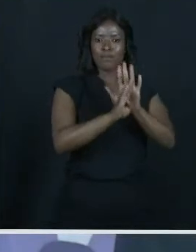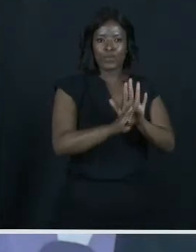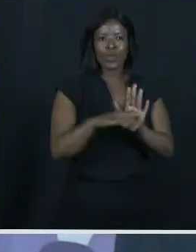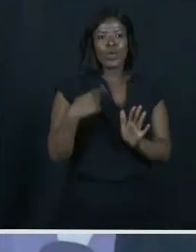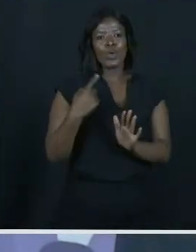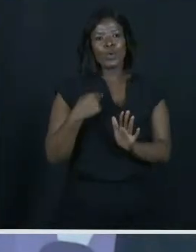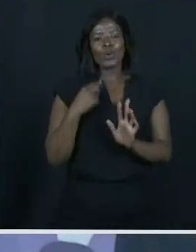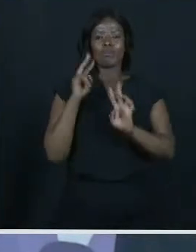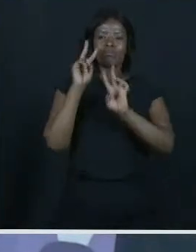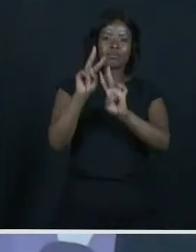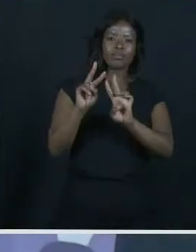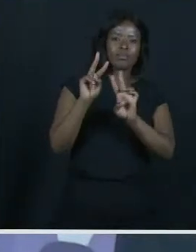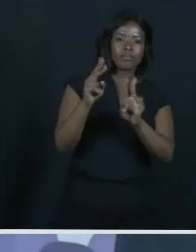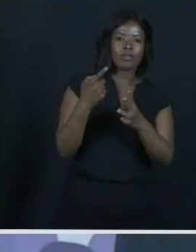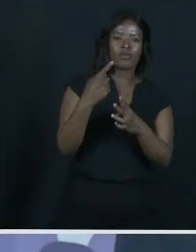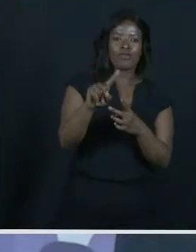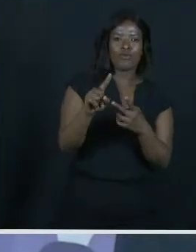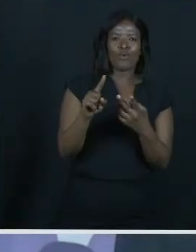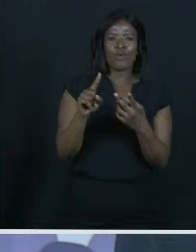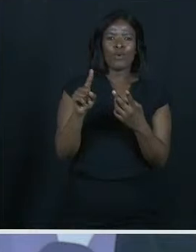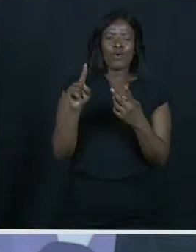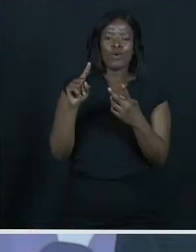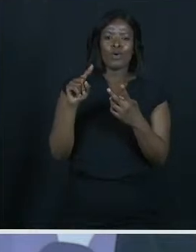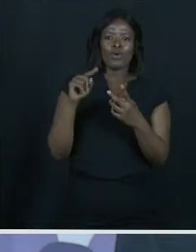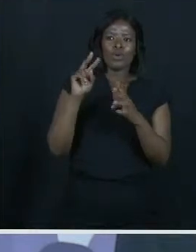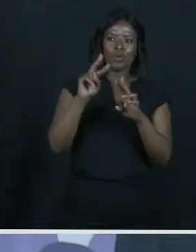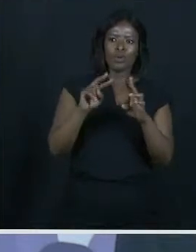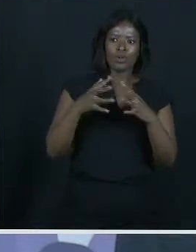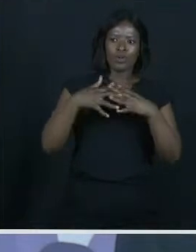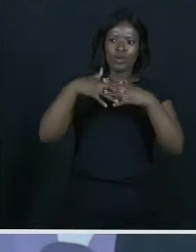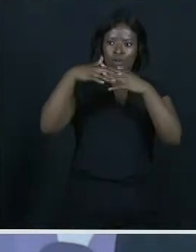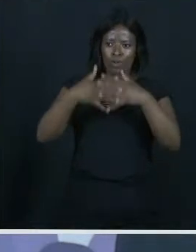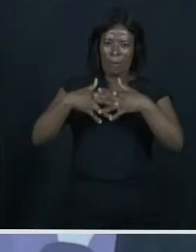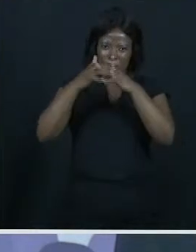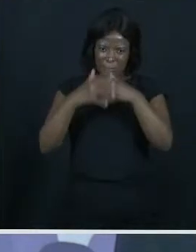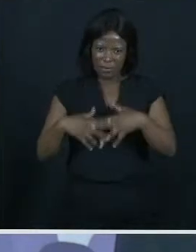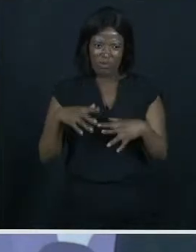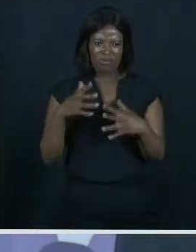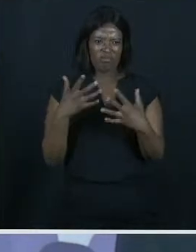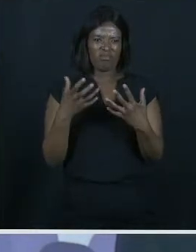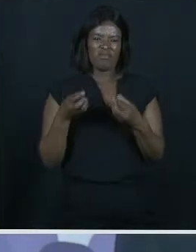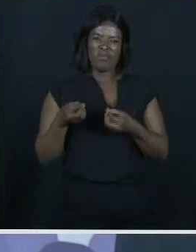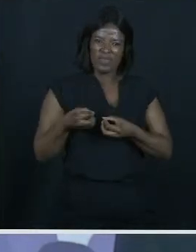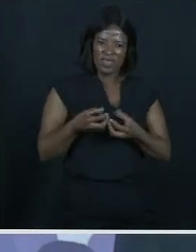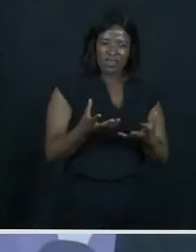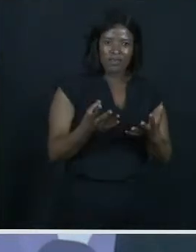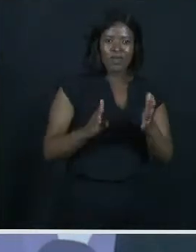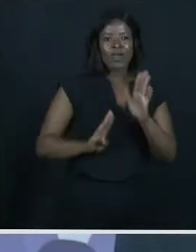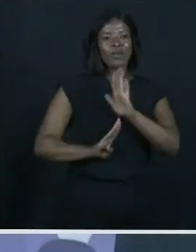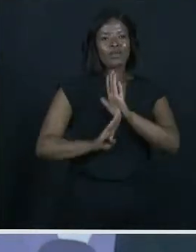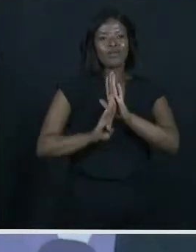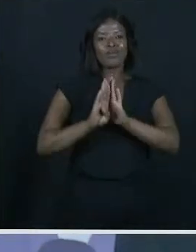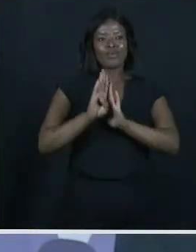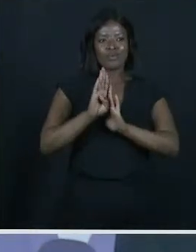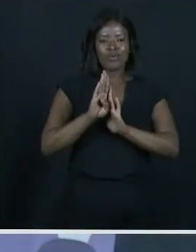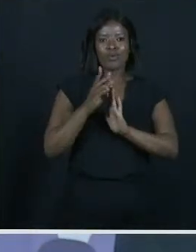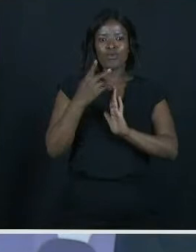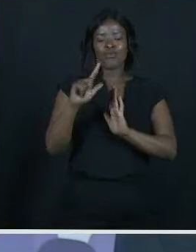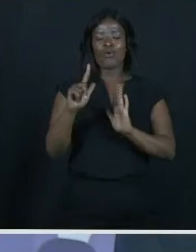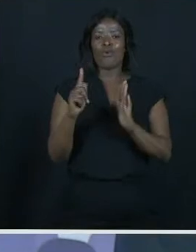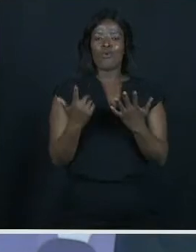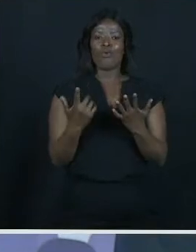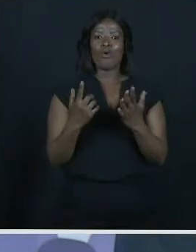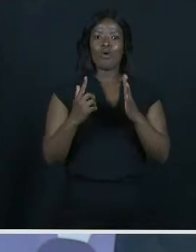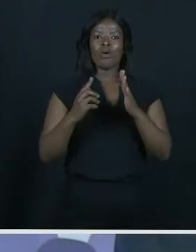forward to the coordination and the oversight that that body will provide. Improved coordination and leadership